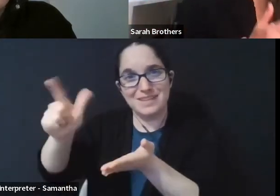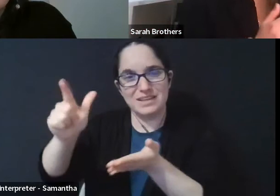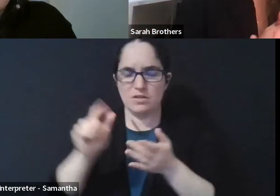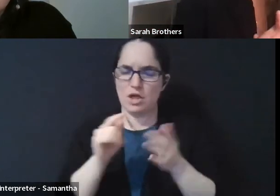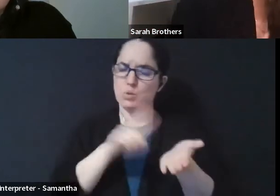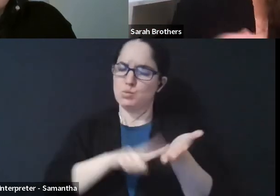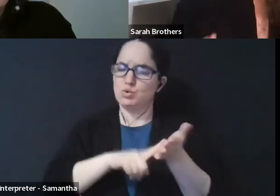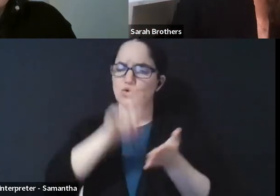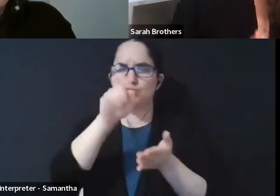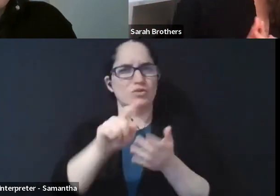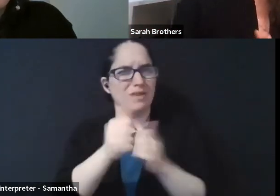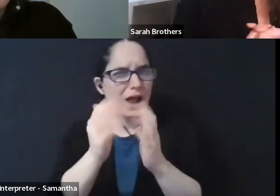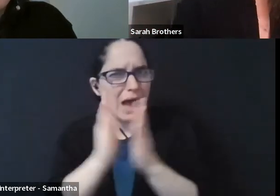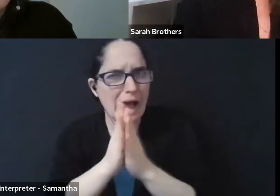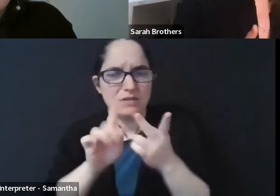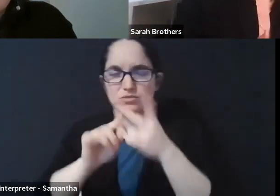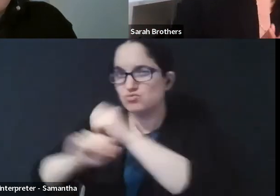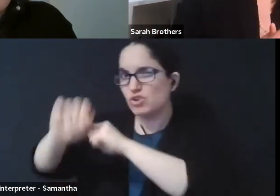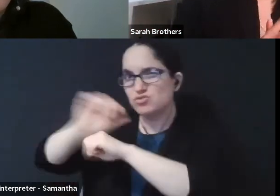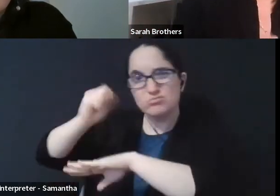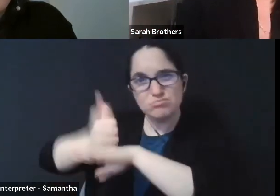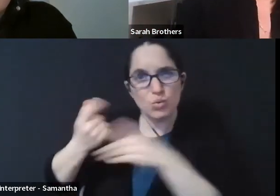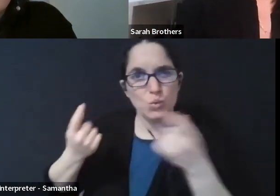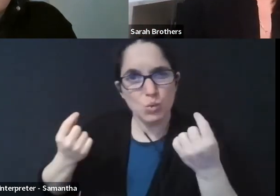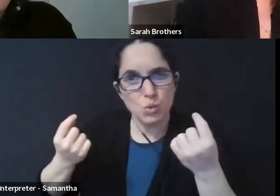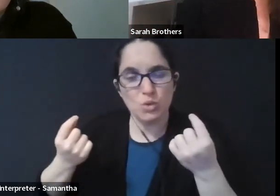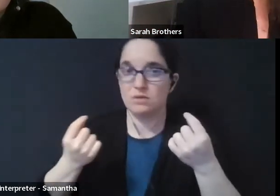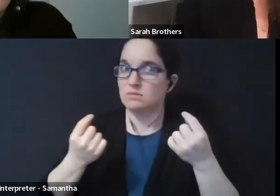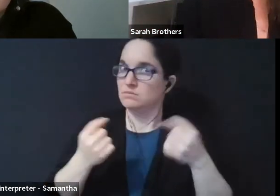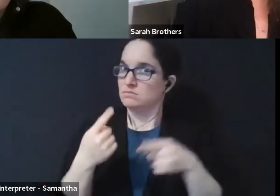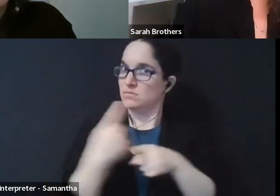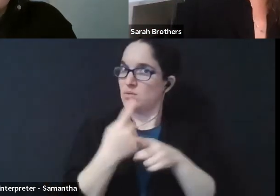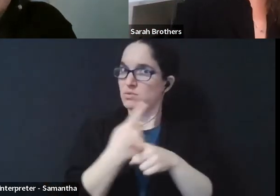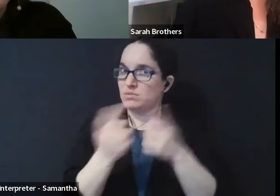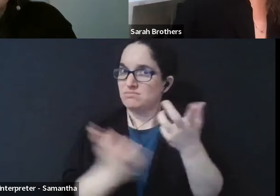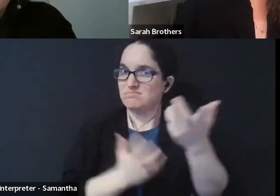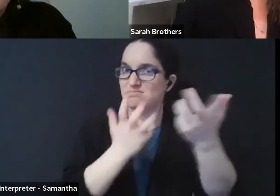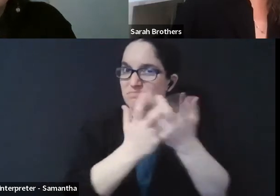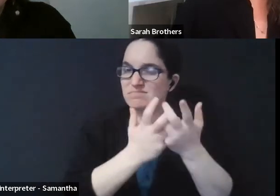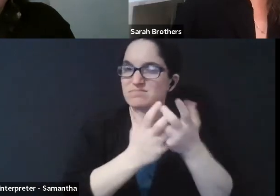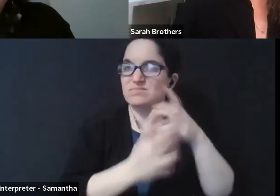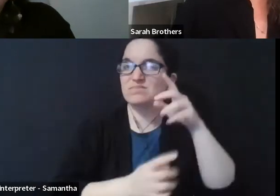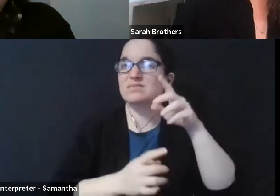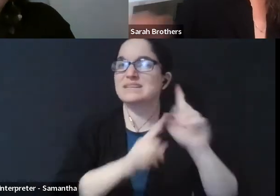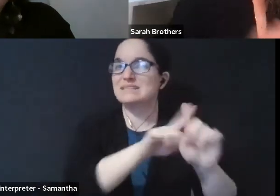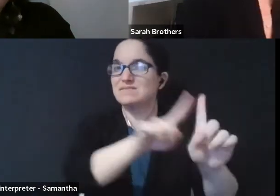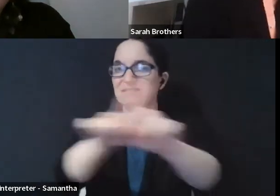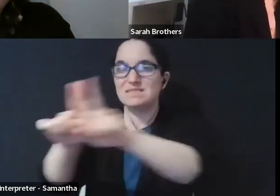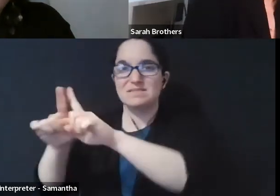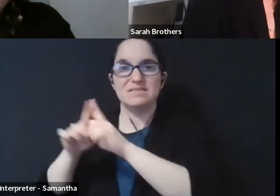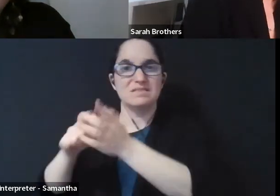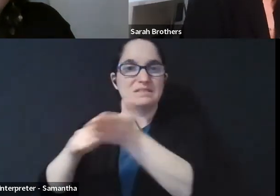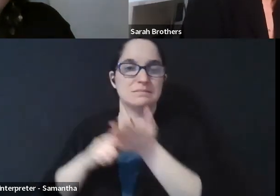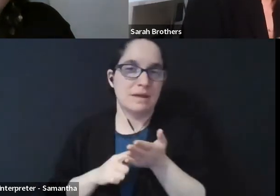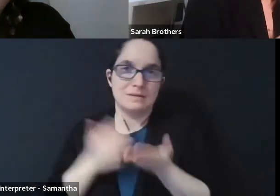be structured, but it's hard to sustainably fit with other demands on time. Also,